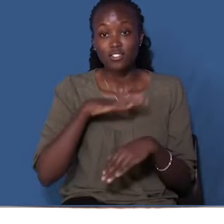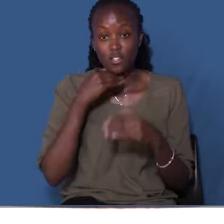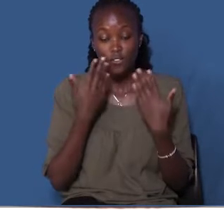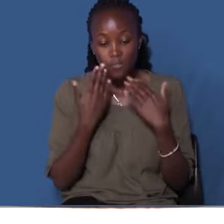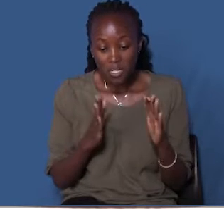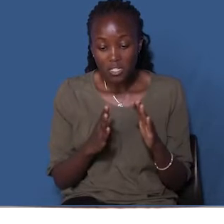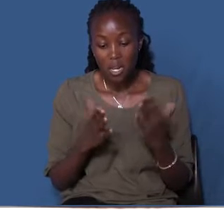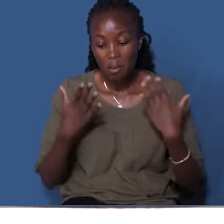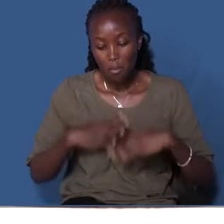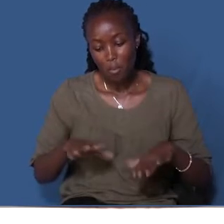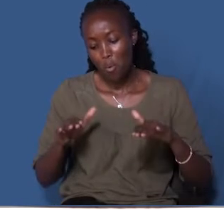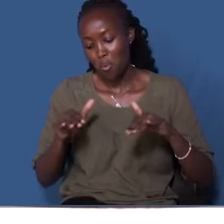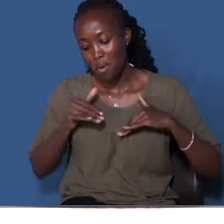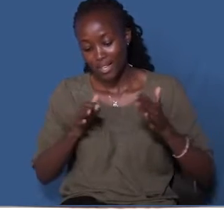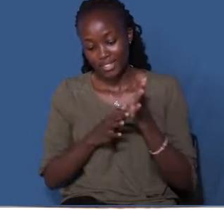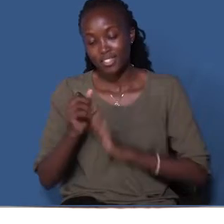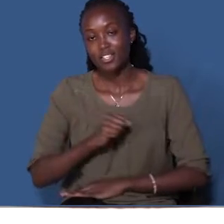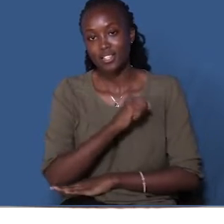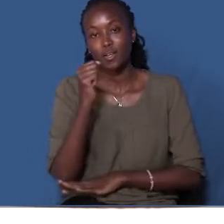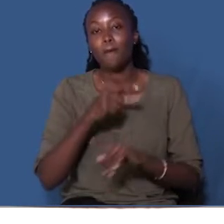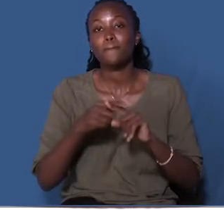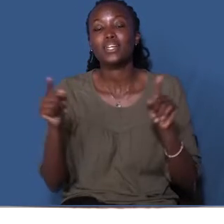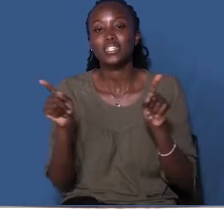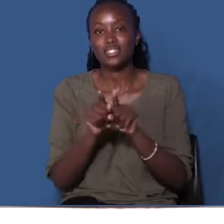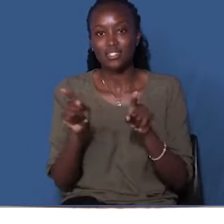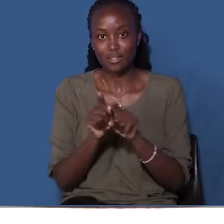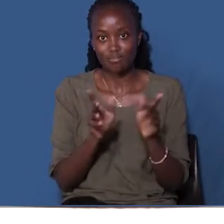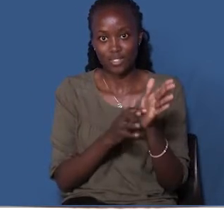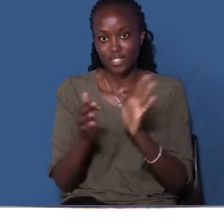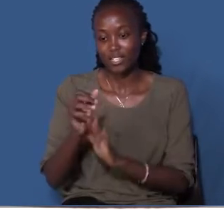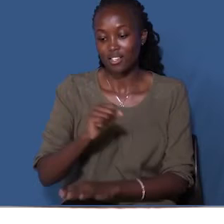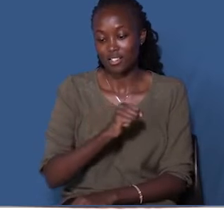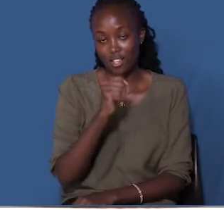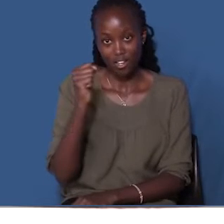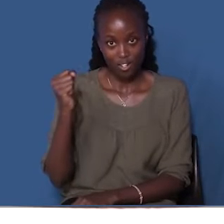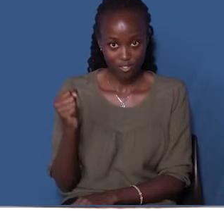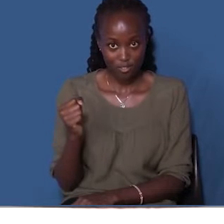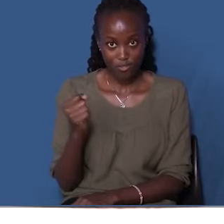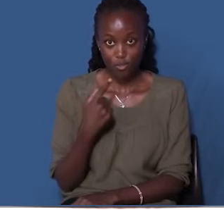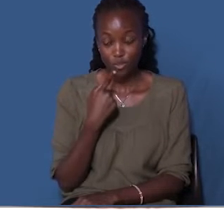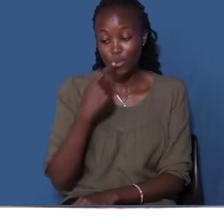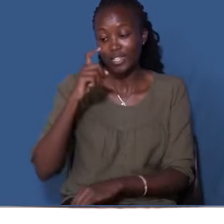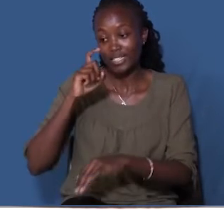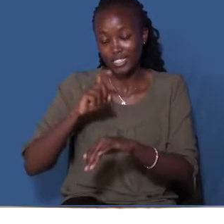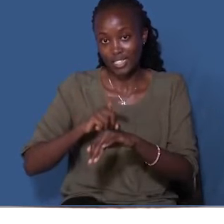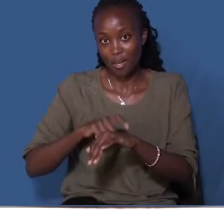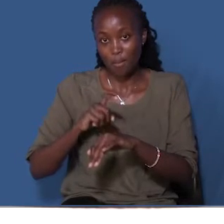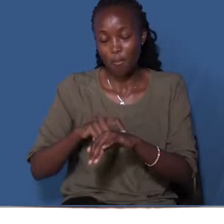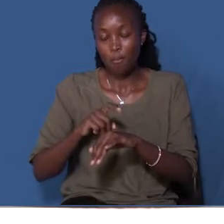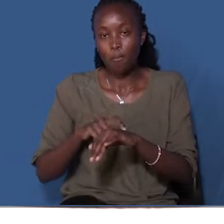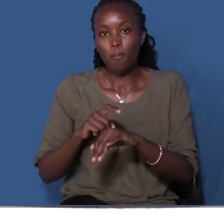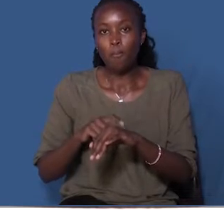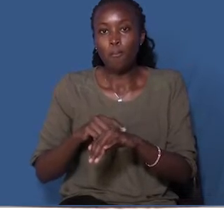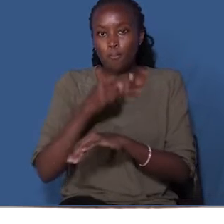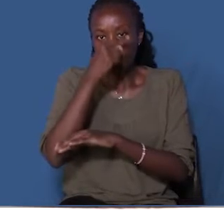He resurrected, and he resurrected. And the beautiful thing is this, is that to every time, because these people